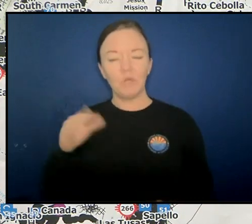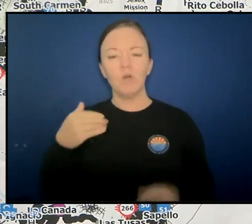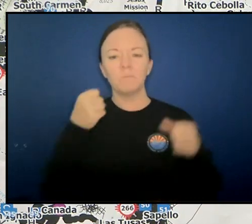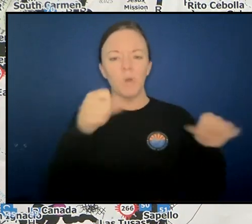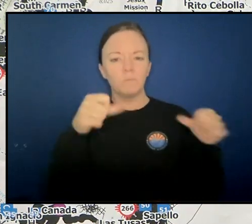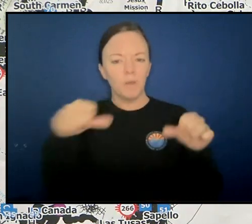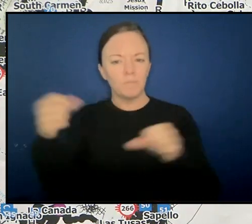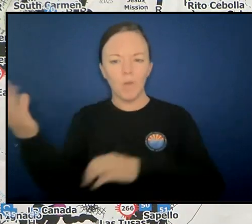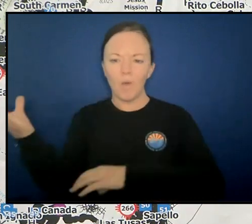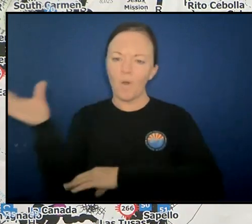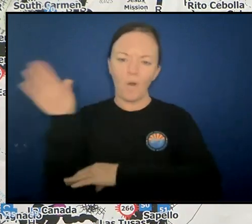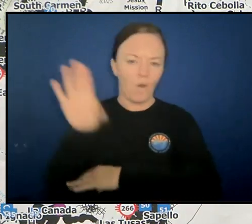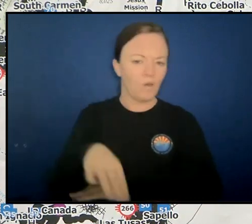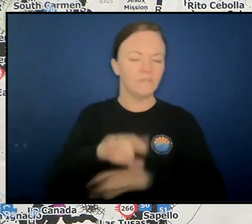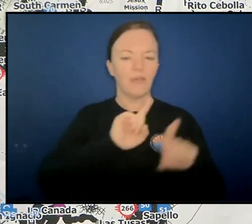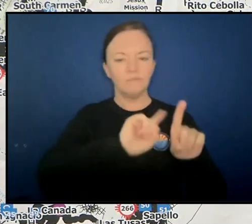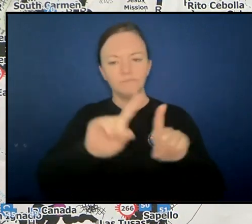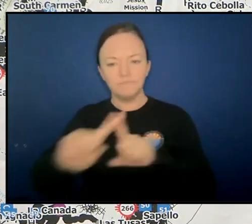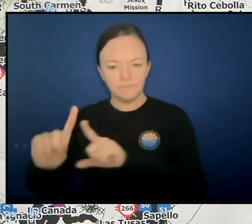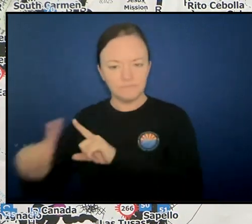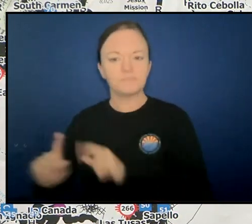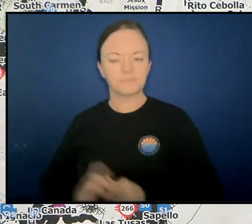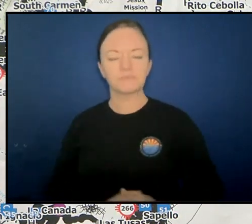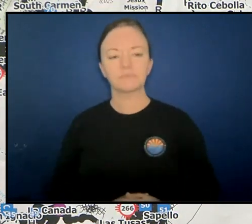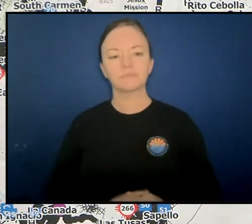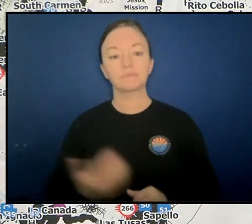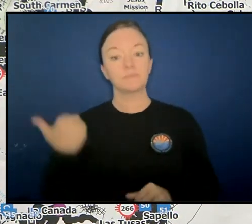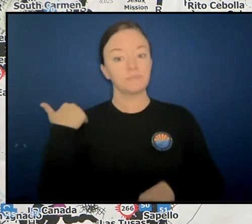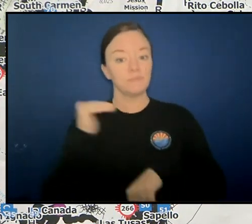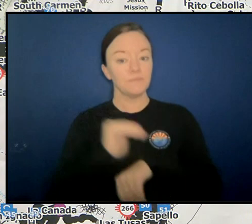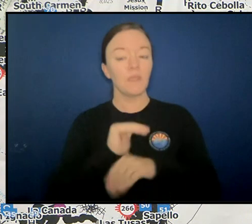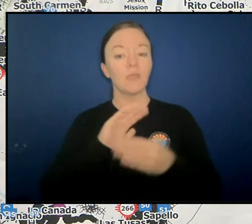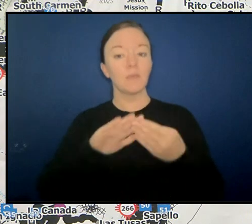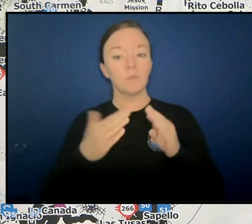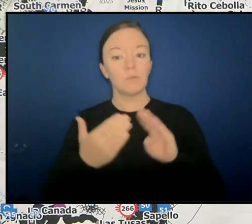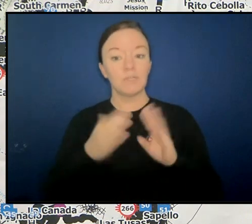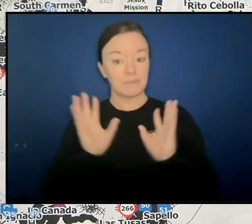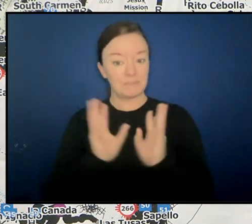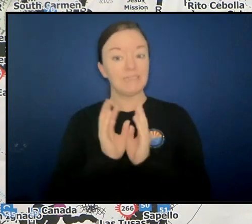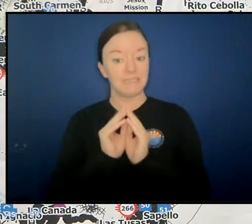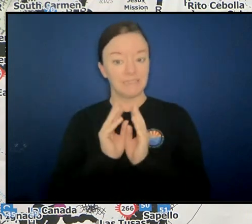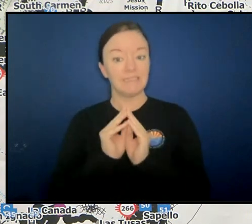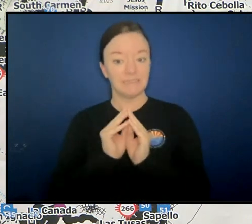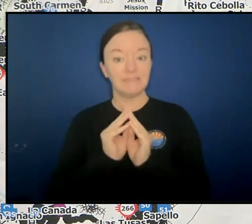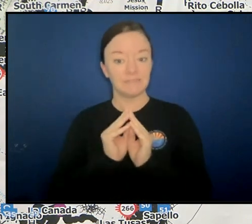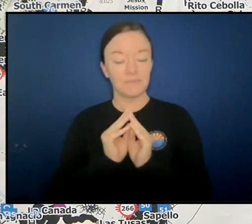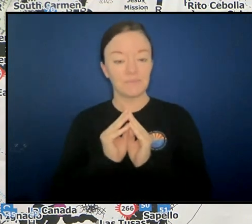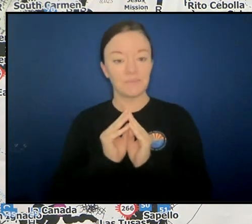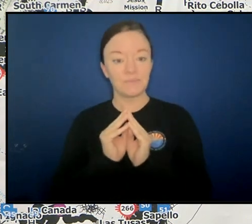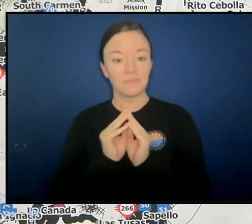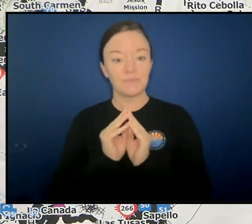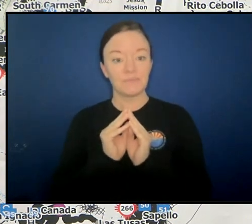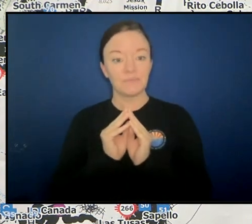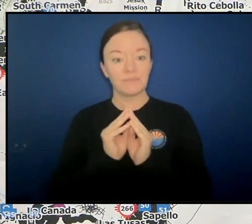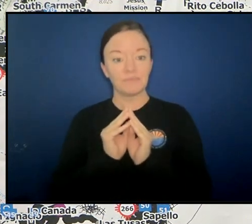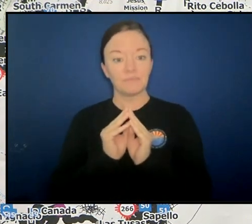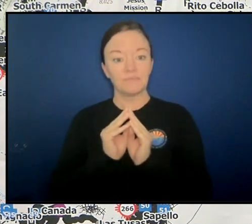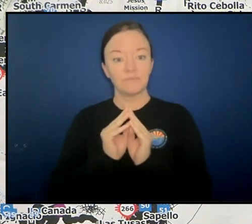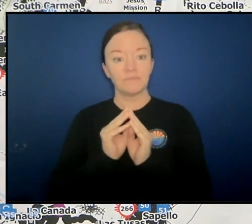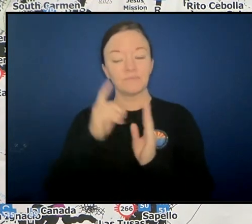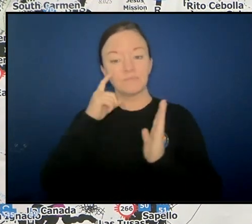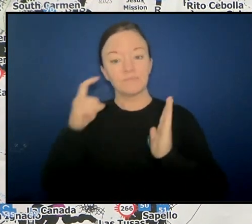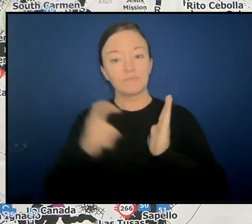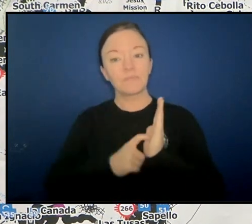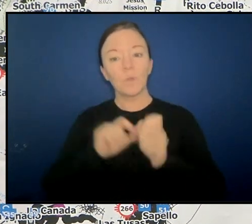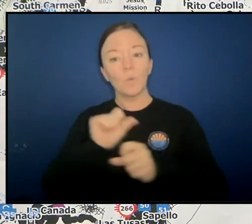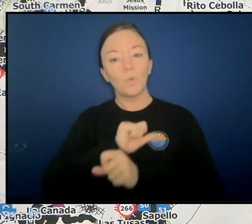post a lot of good stuff in there. Last night, the community meeting, the work that the mules and the pack train are